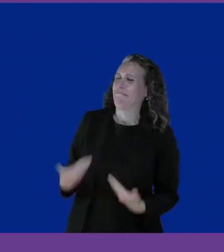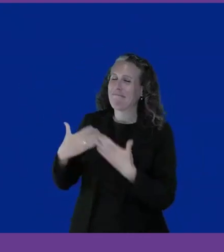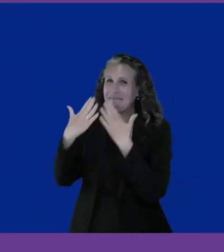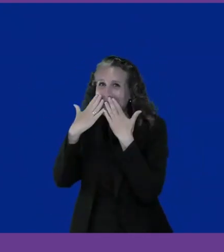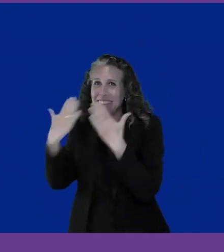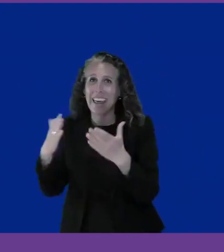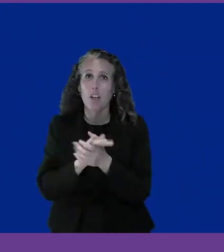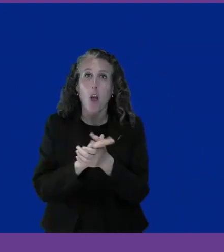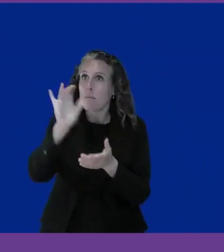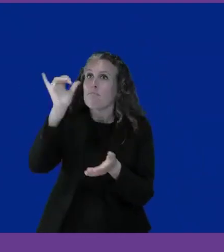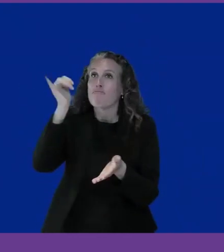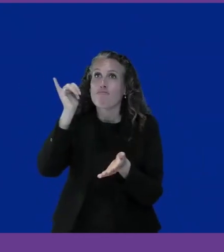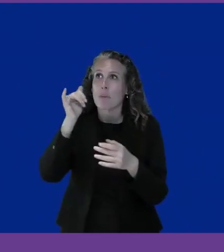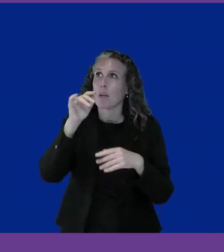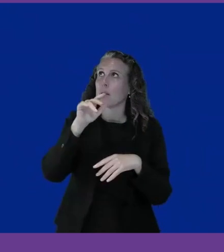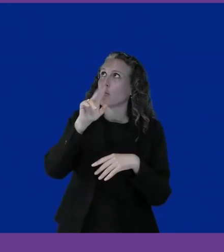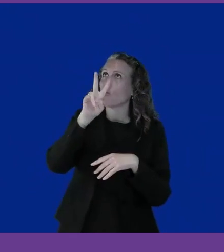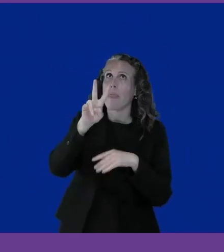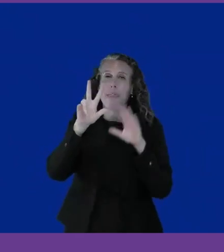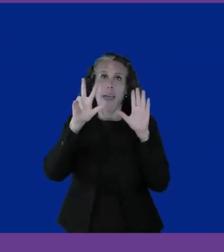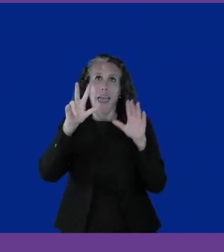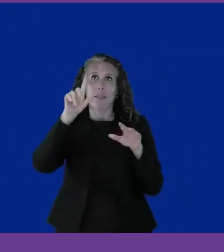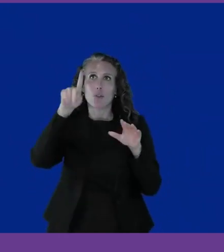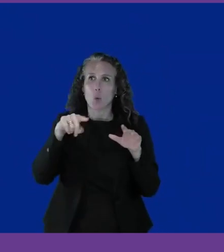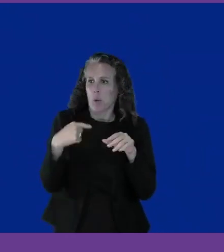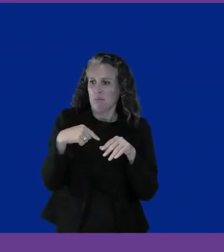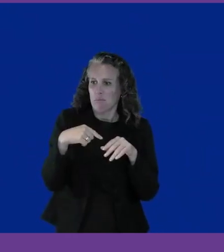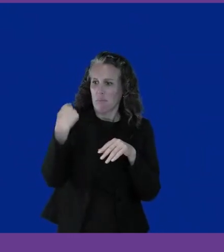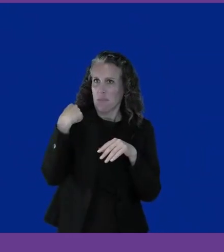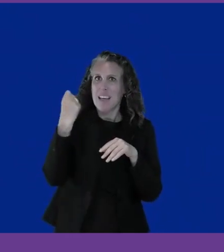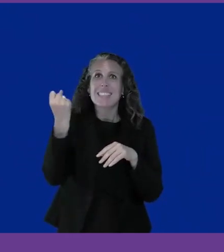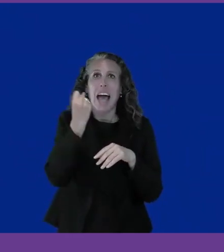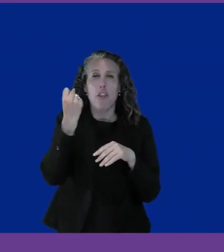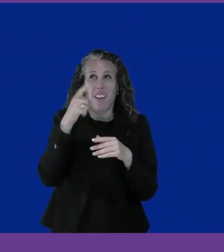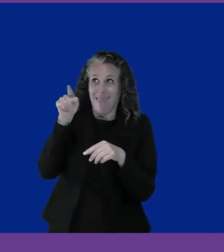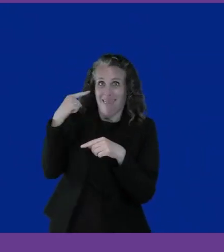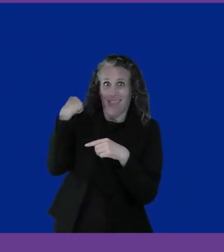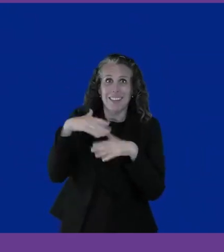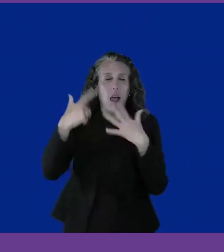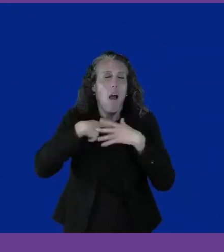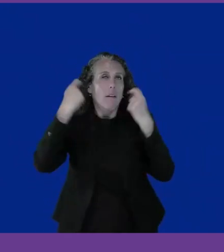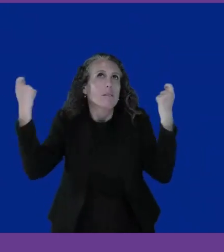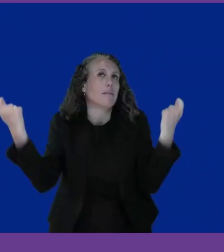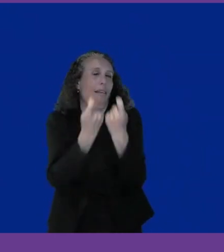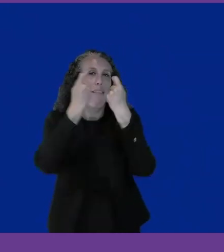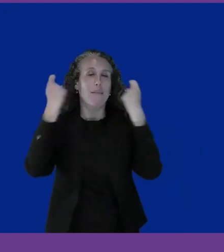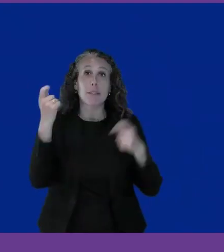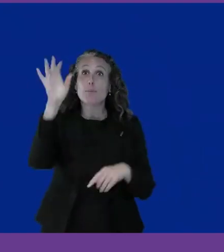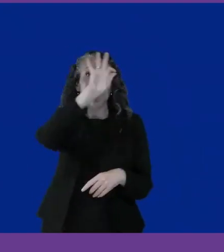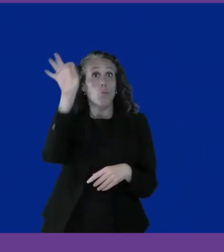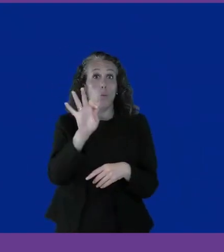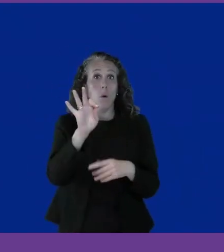In the 28th of June, so this Saturday, was for me really a day of celebration. We started working on